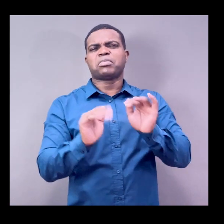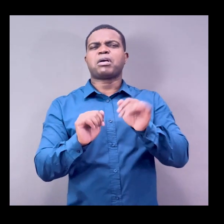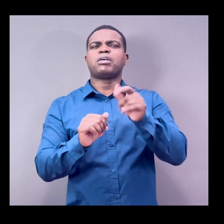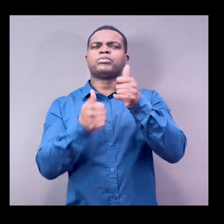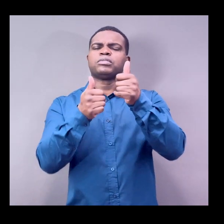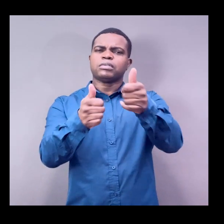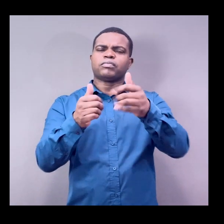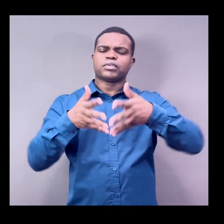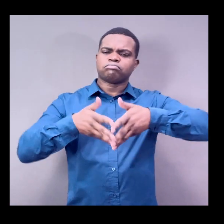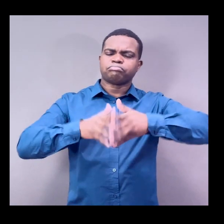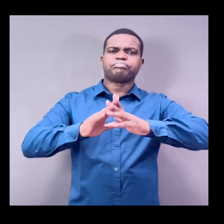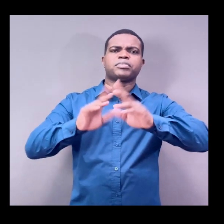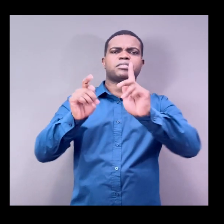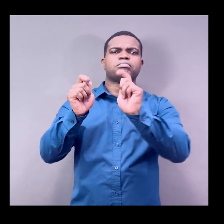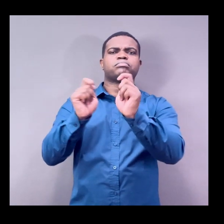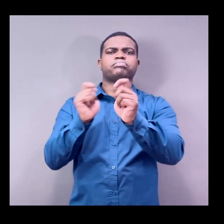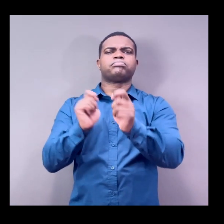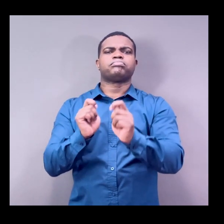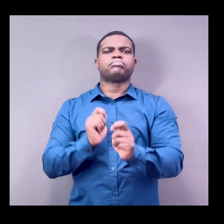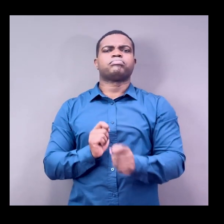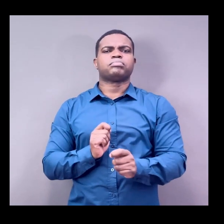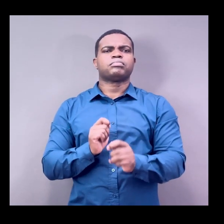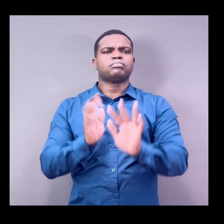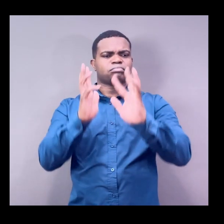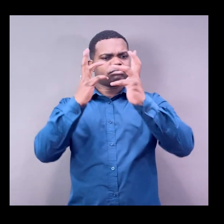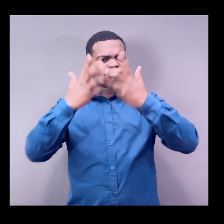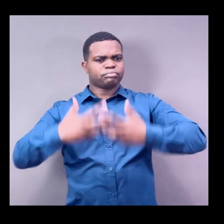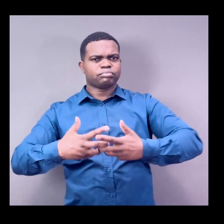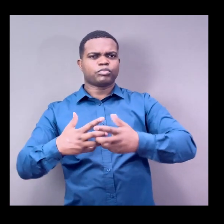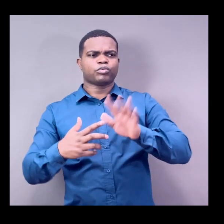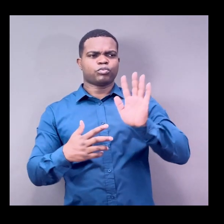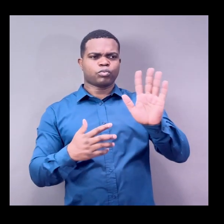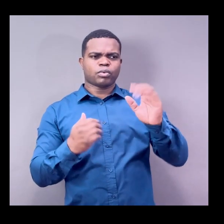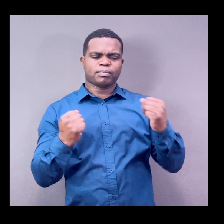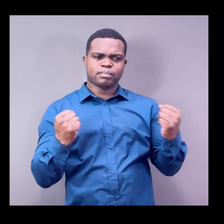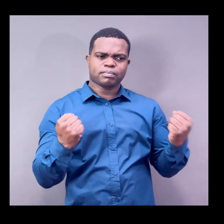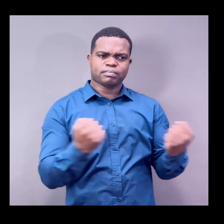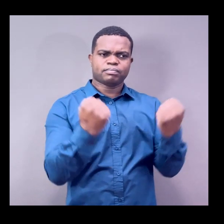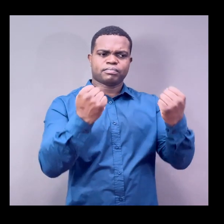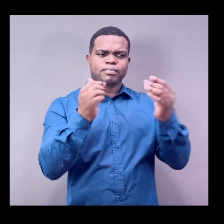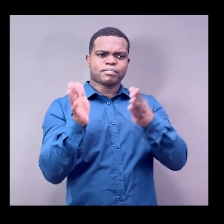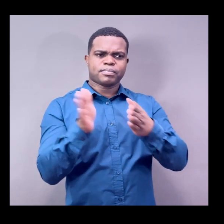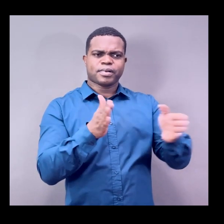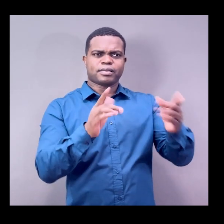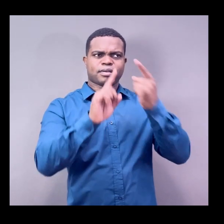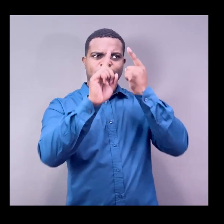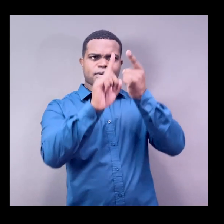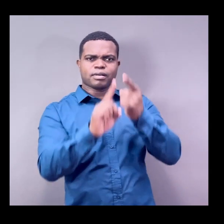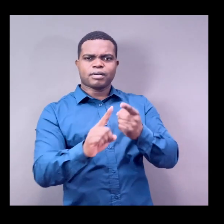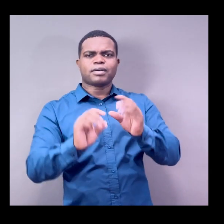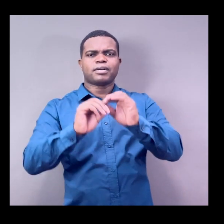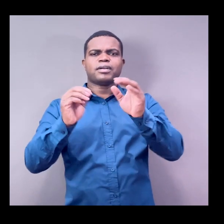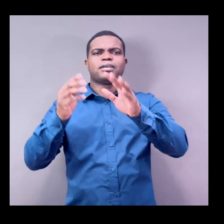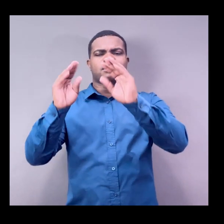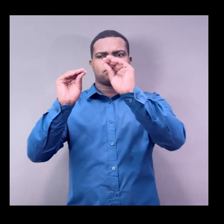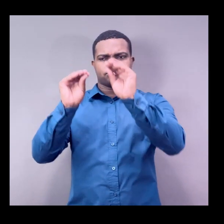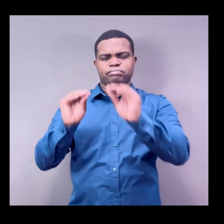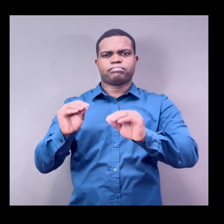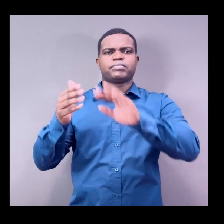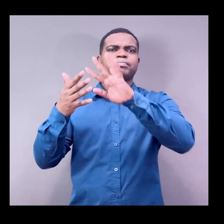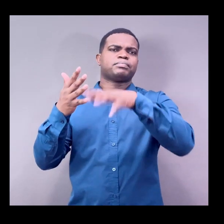tweak this to align with whatever you are doing. But this is a